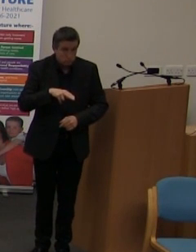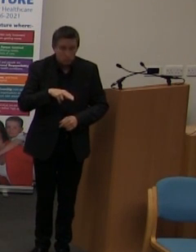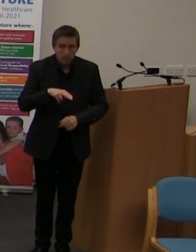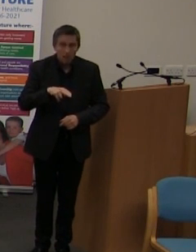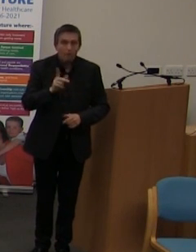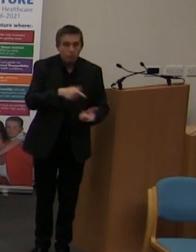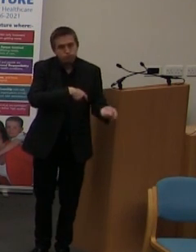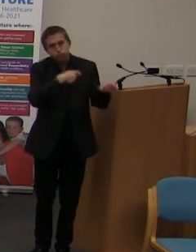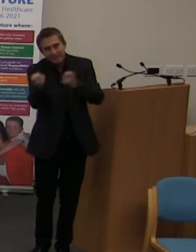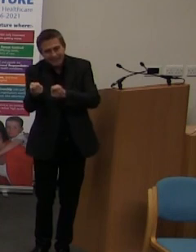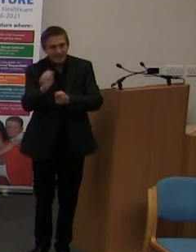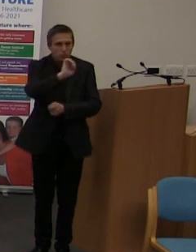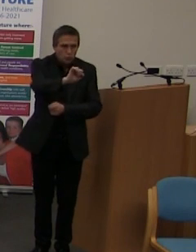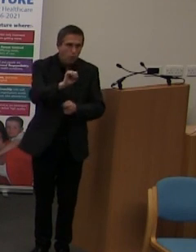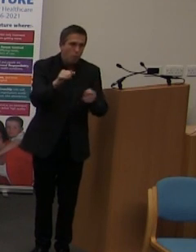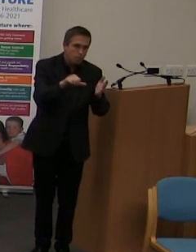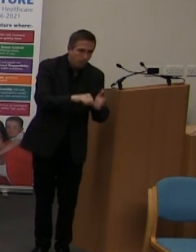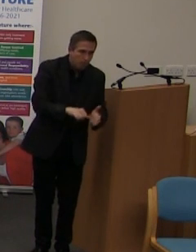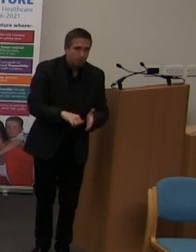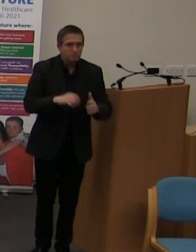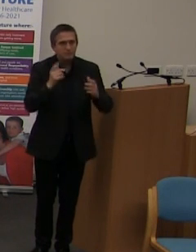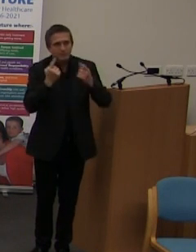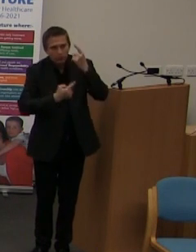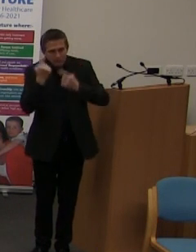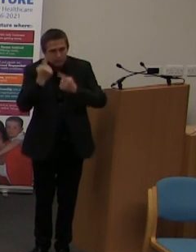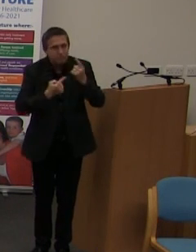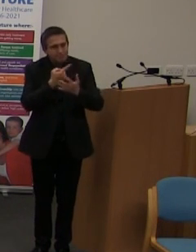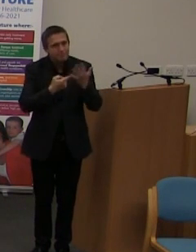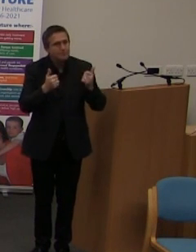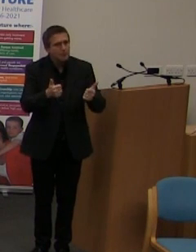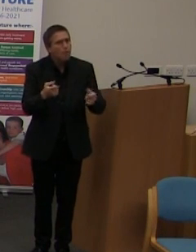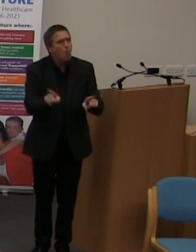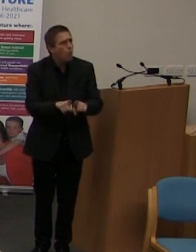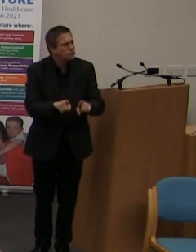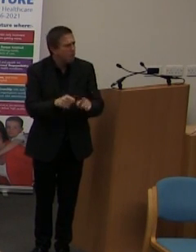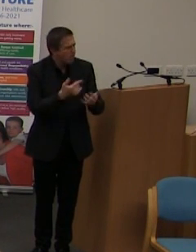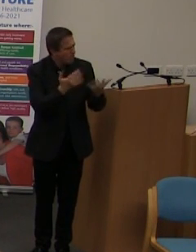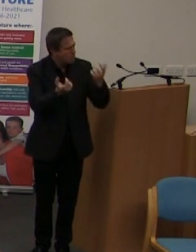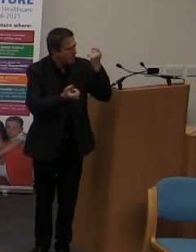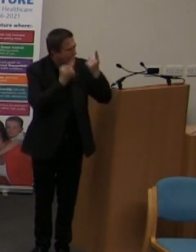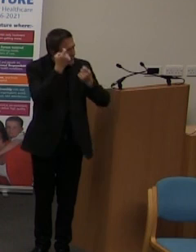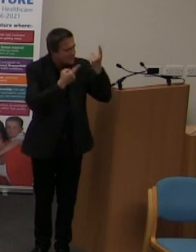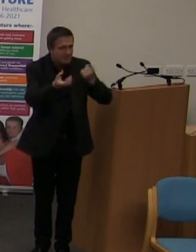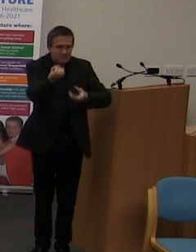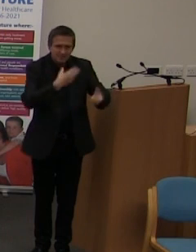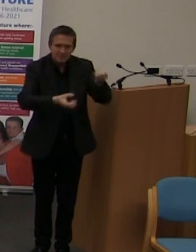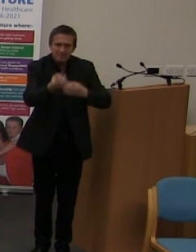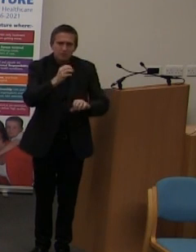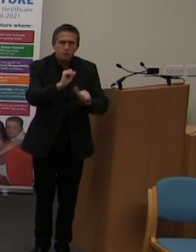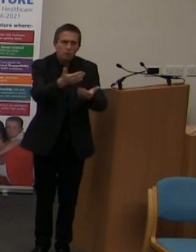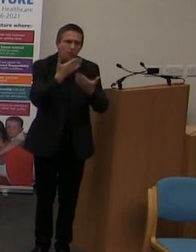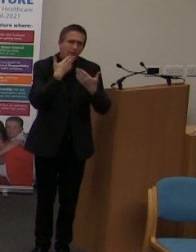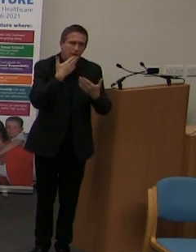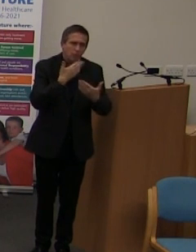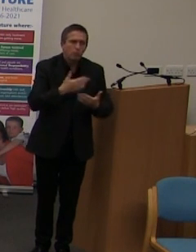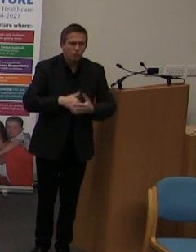with issues of concern, which is rightly, this is the right forum to raise it, but also coming with ideas and innovations of your own to try and make